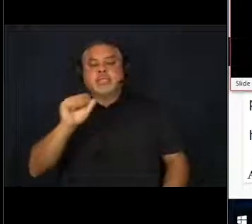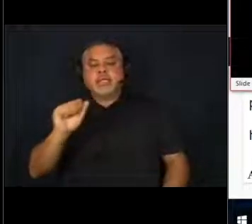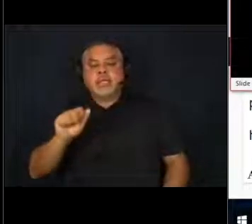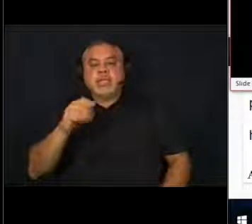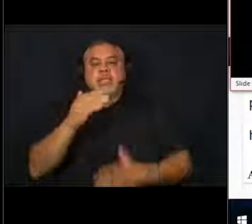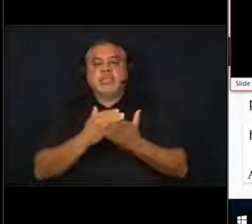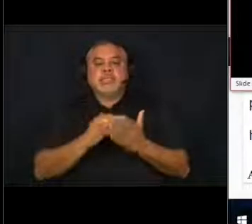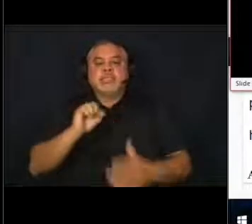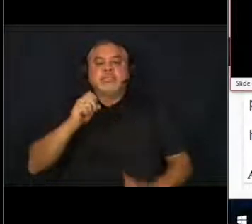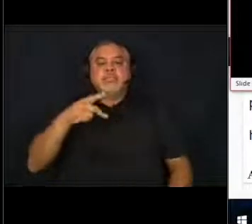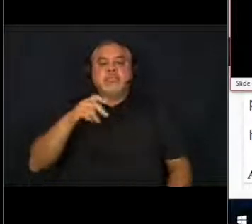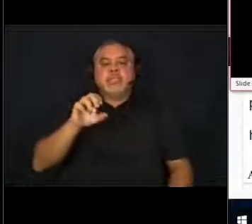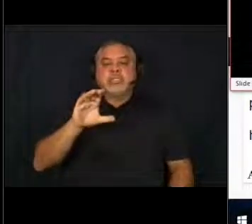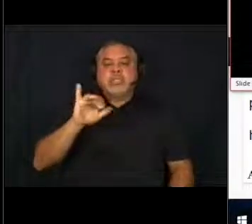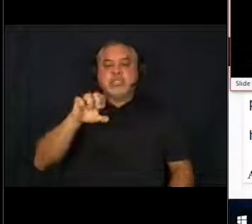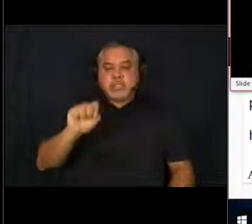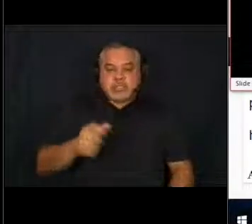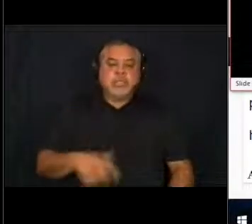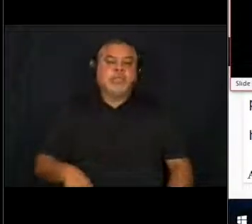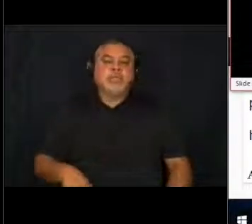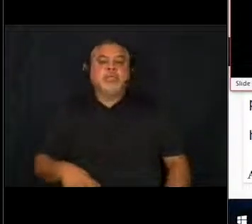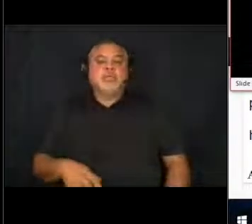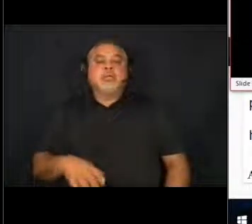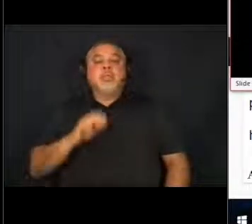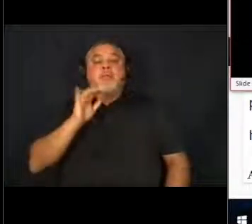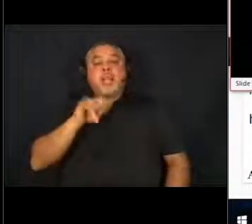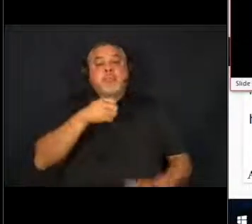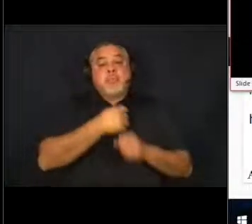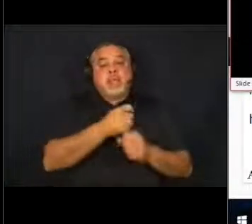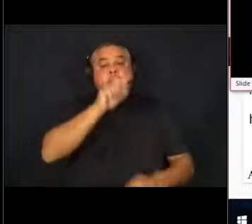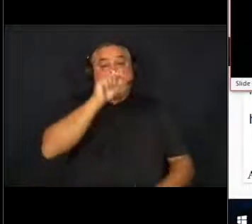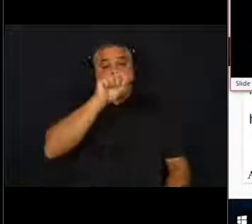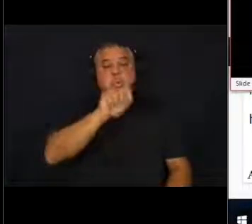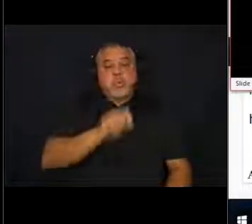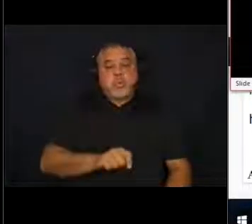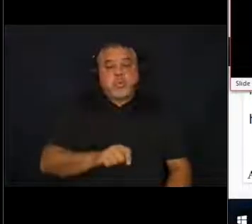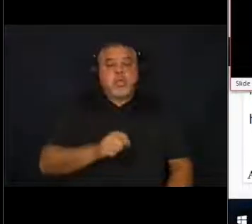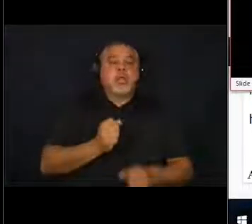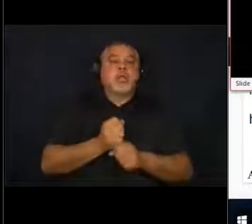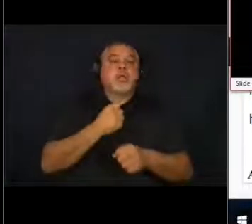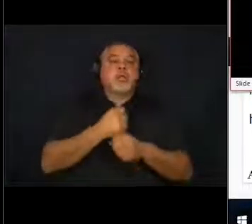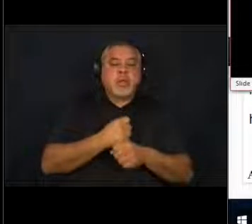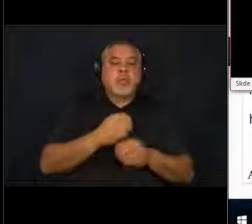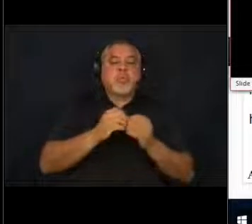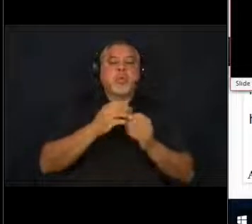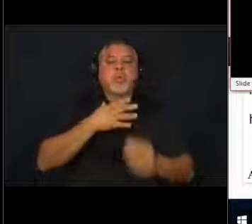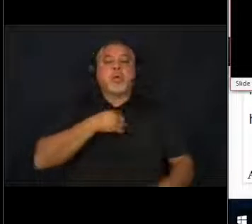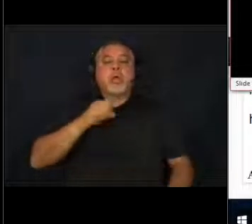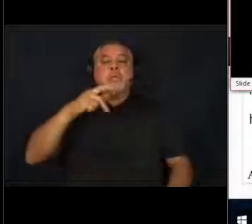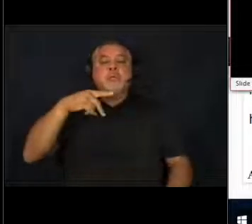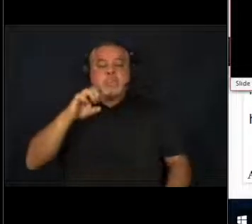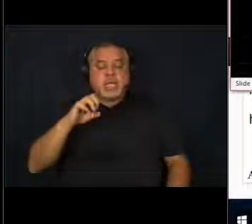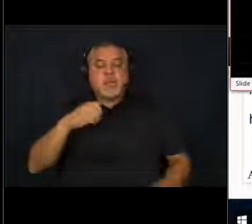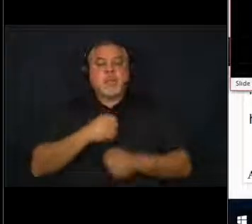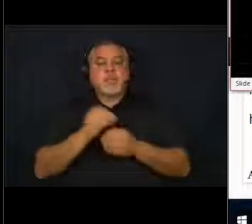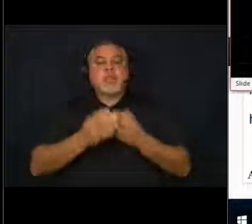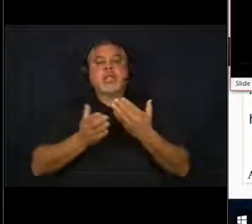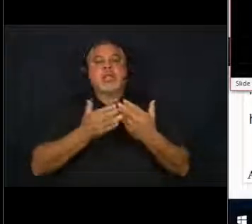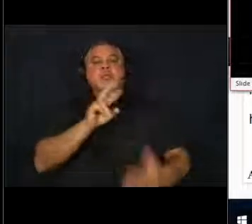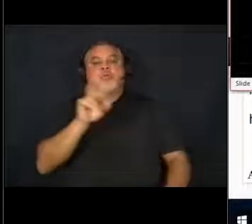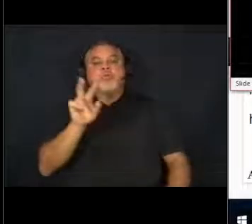species. So you can see, by bullet pointing it, it created white space, which increased our readability, and it's